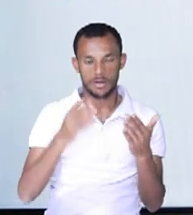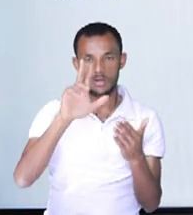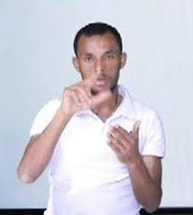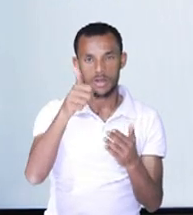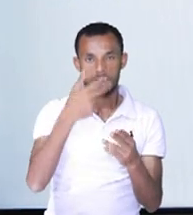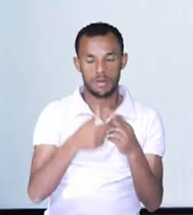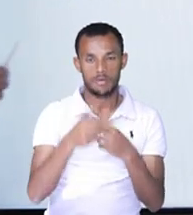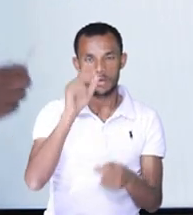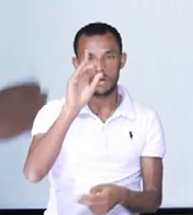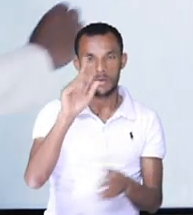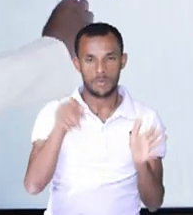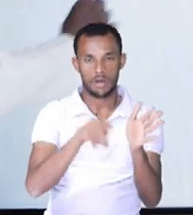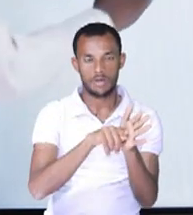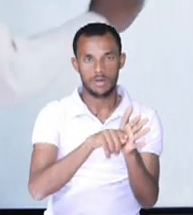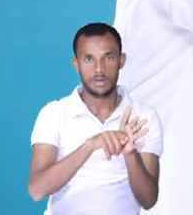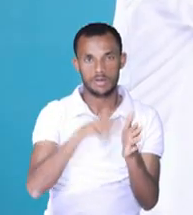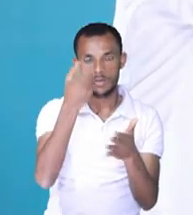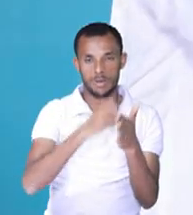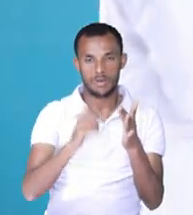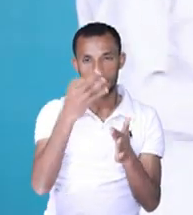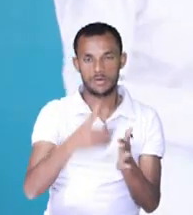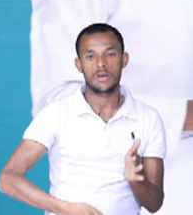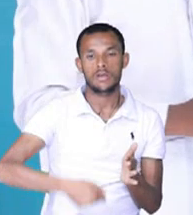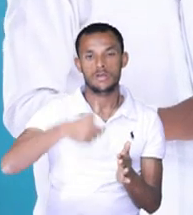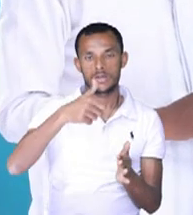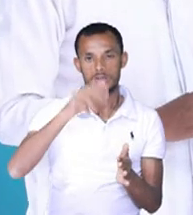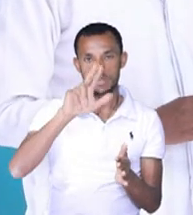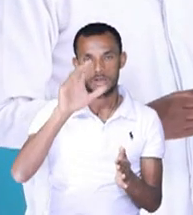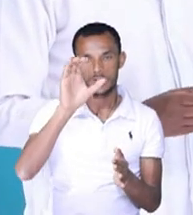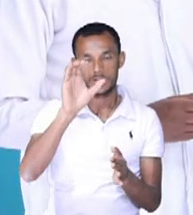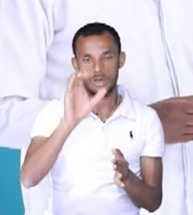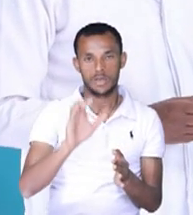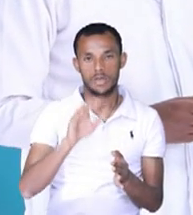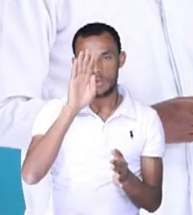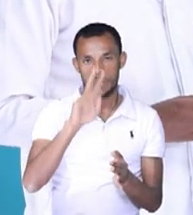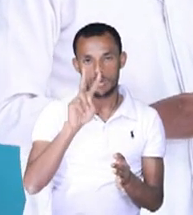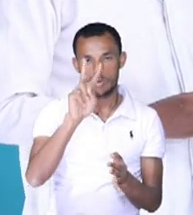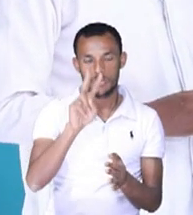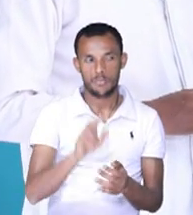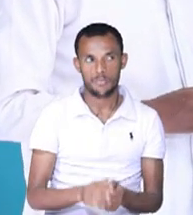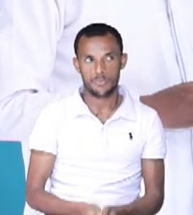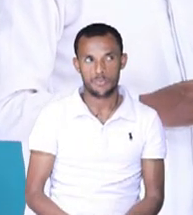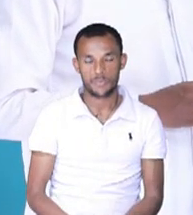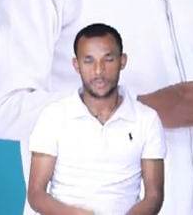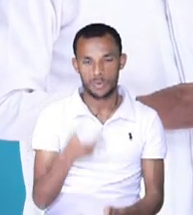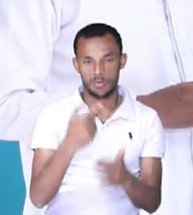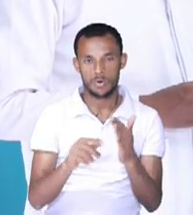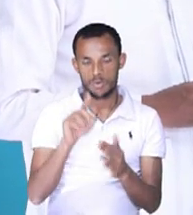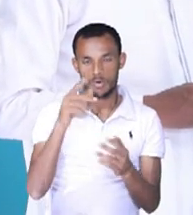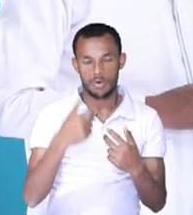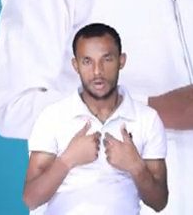times D minus the product of the other 3C, B it will be. What you